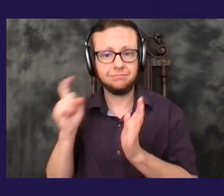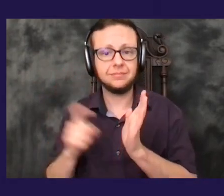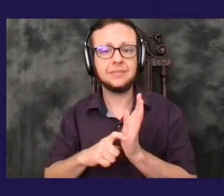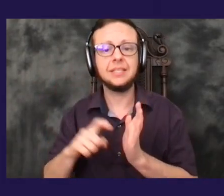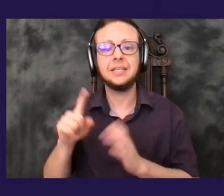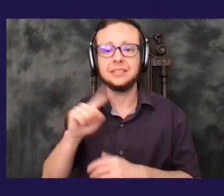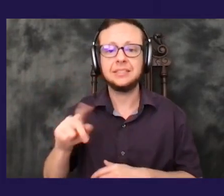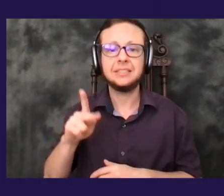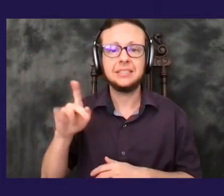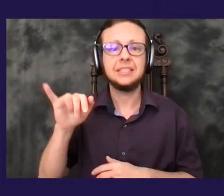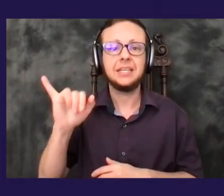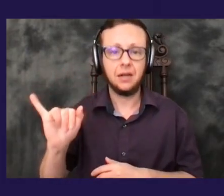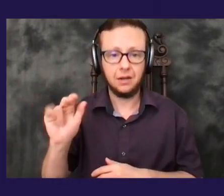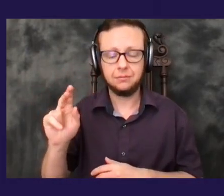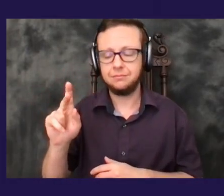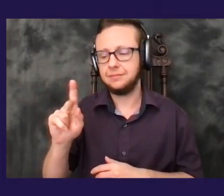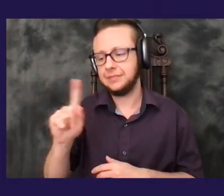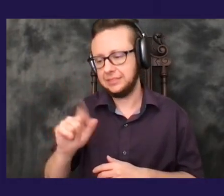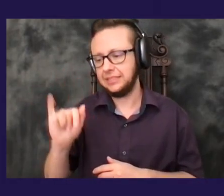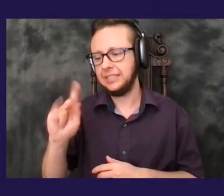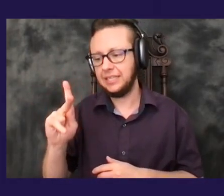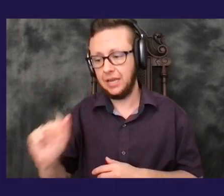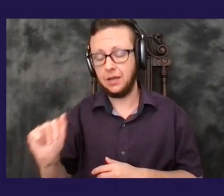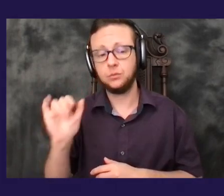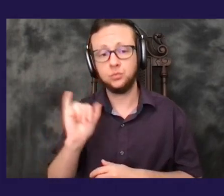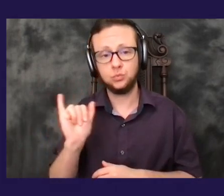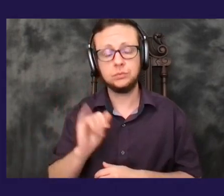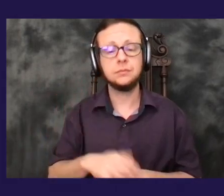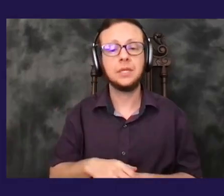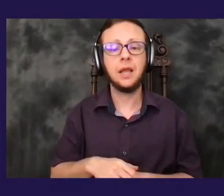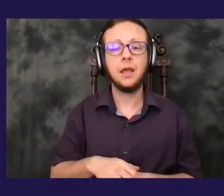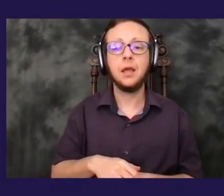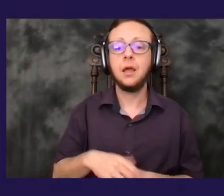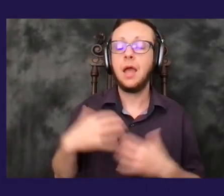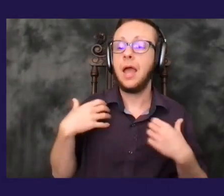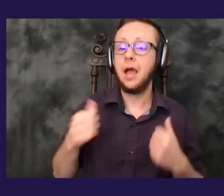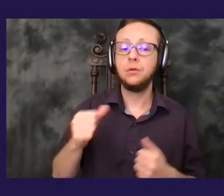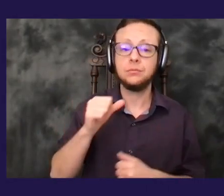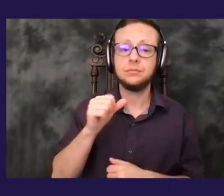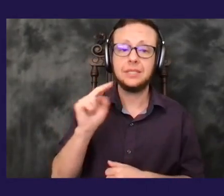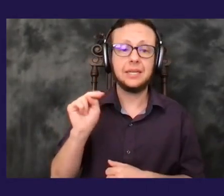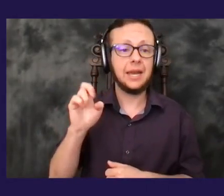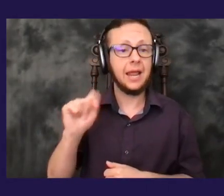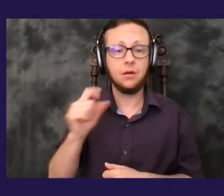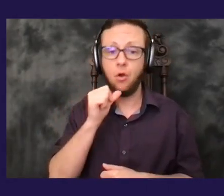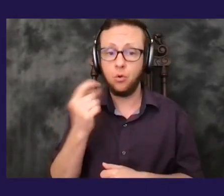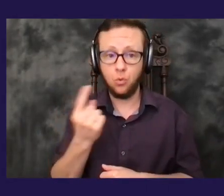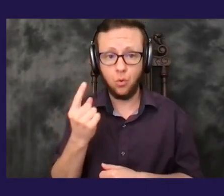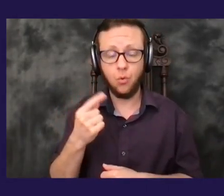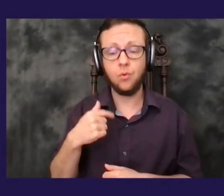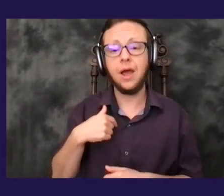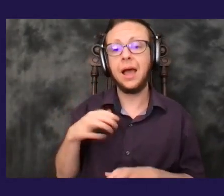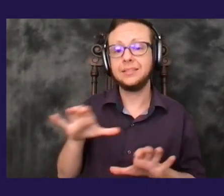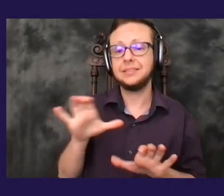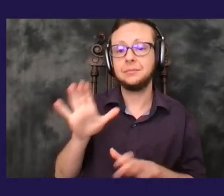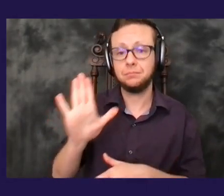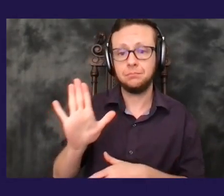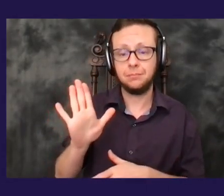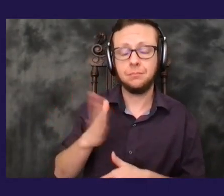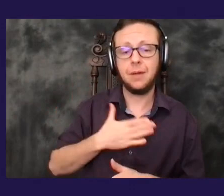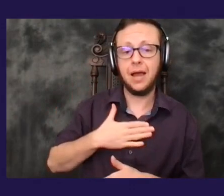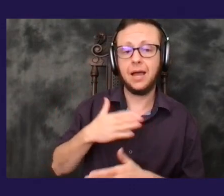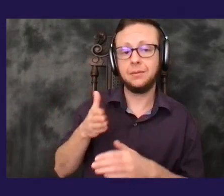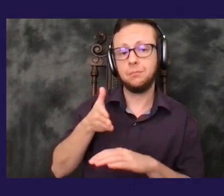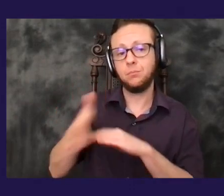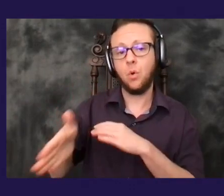with surprising accuracy. And HealthMap wasn't alone. In full disclosure, I did my postdoc at healthmap.org, so I'm very familiar with the work that